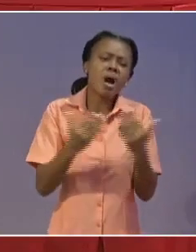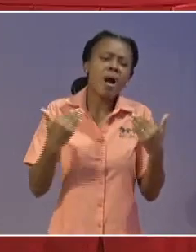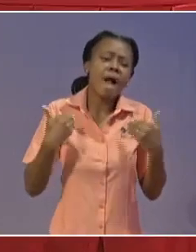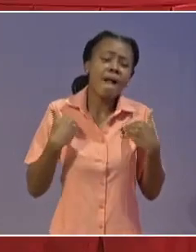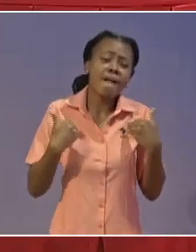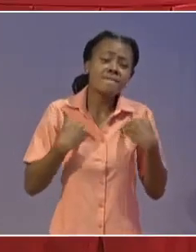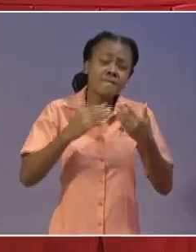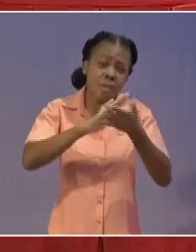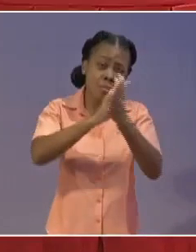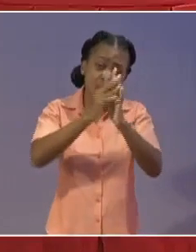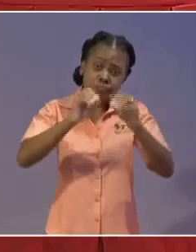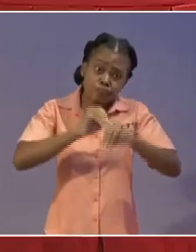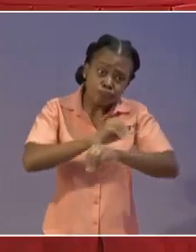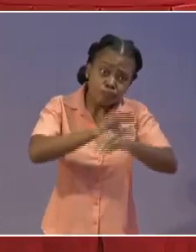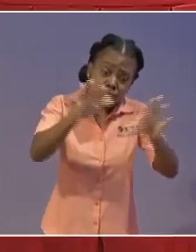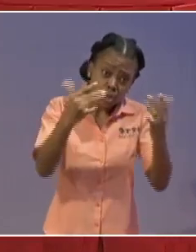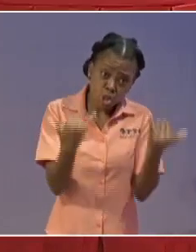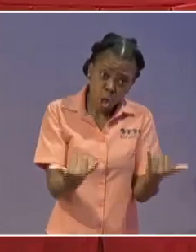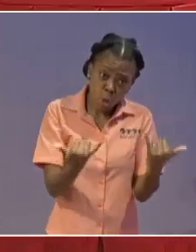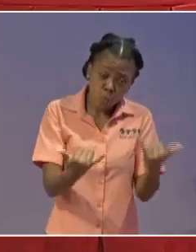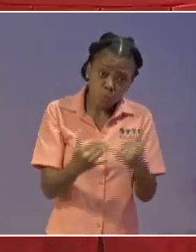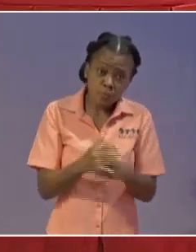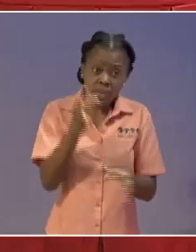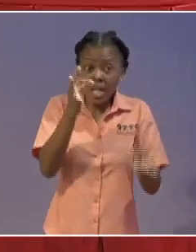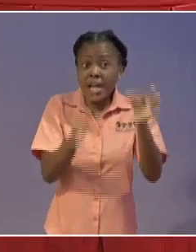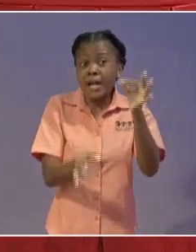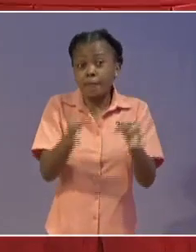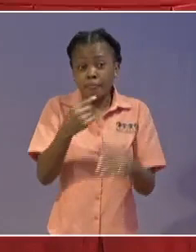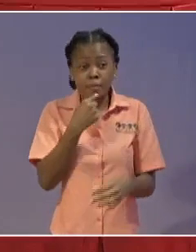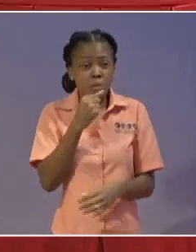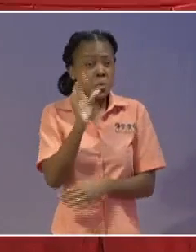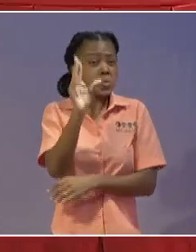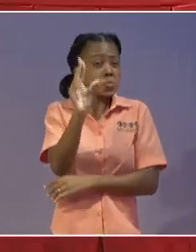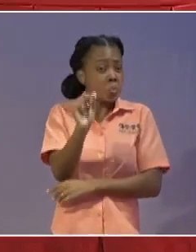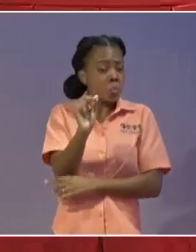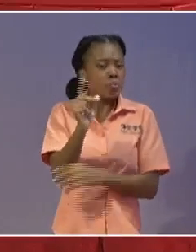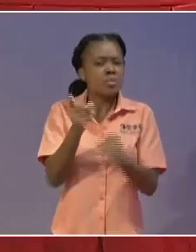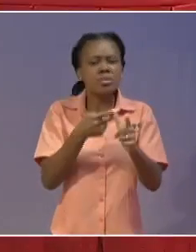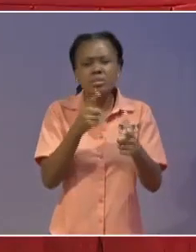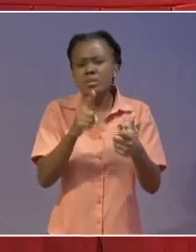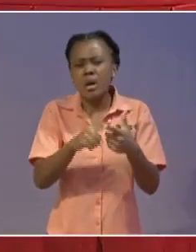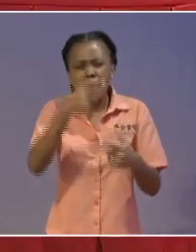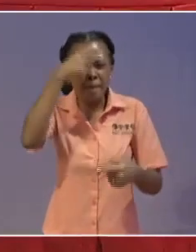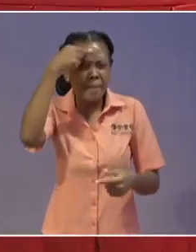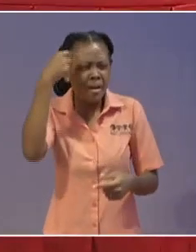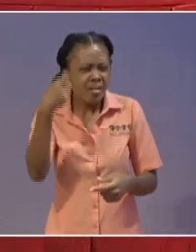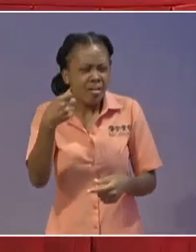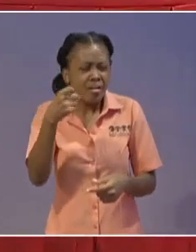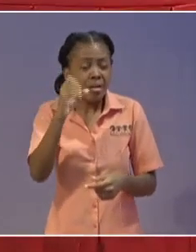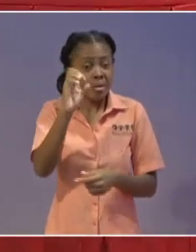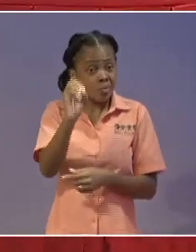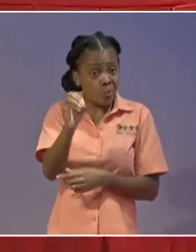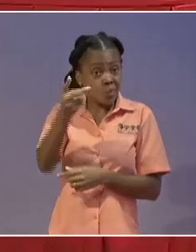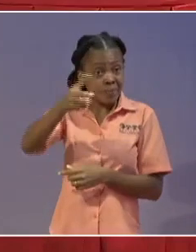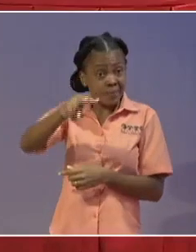that question is no, is it likely that because Omicron carries a trend of milder illness and at times no